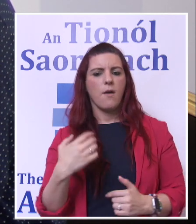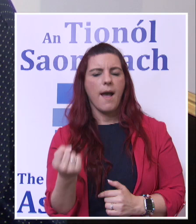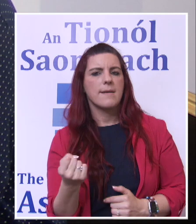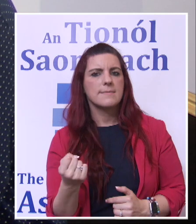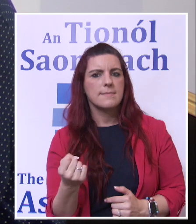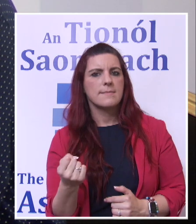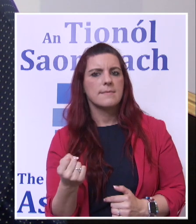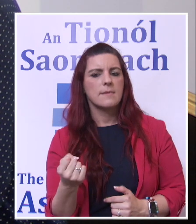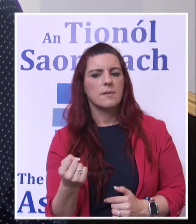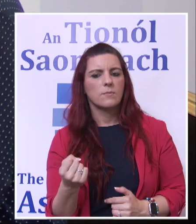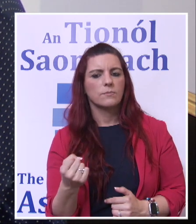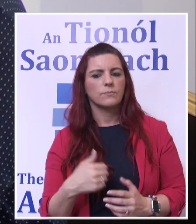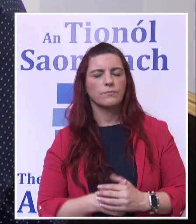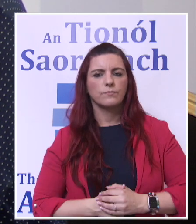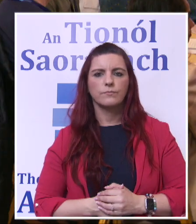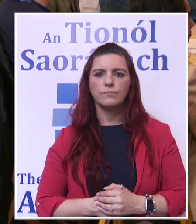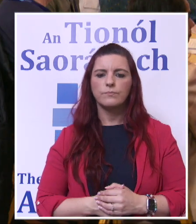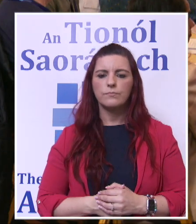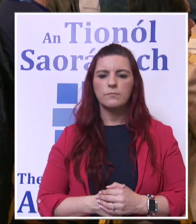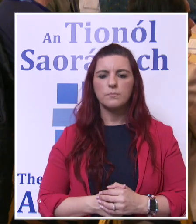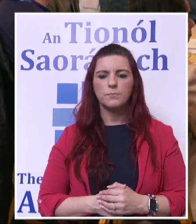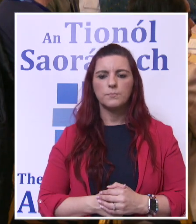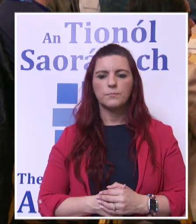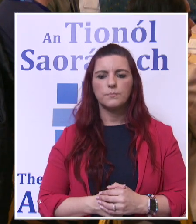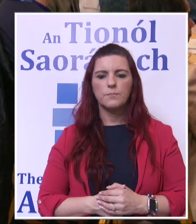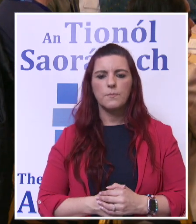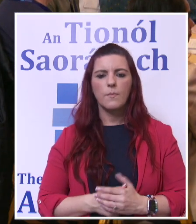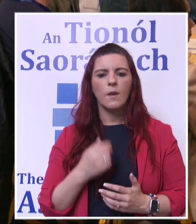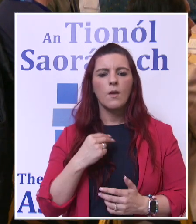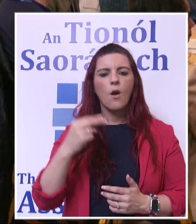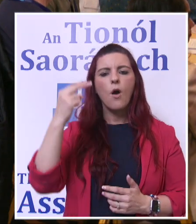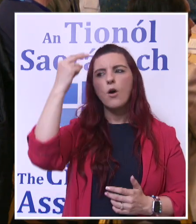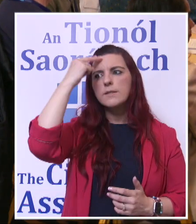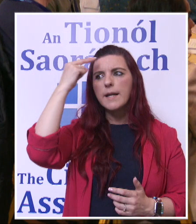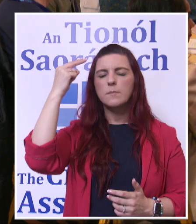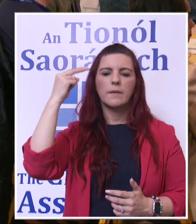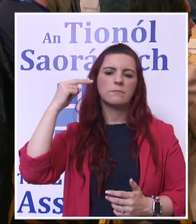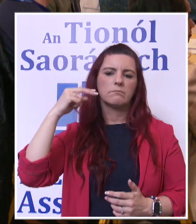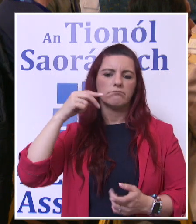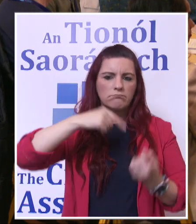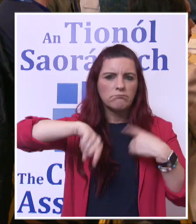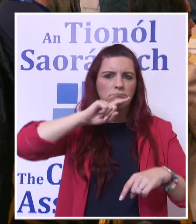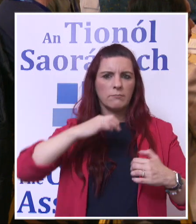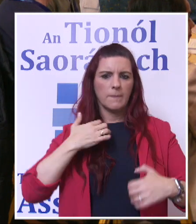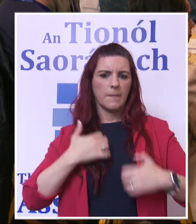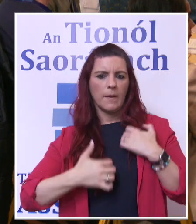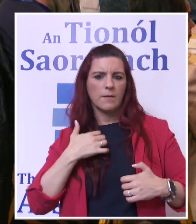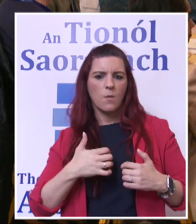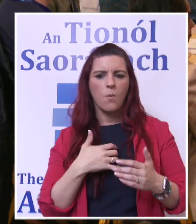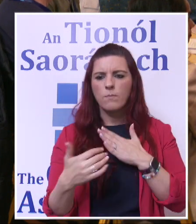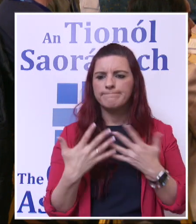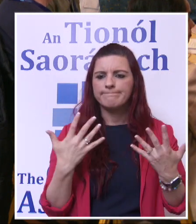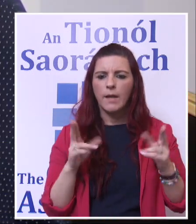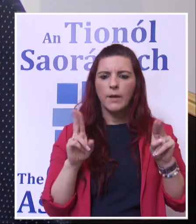actually had as the mayor. And understandably, we are interested in what would be a new